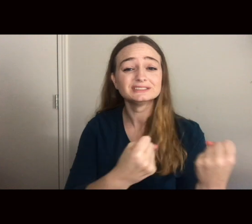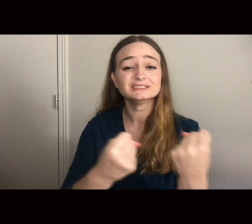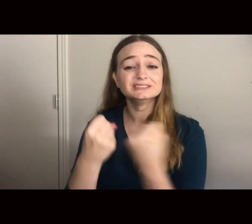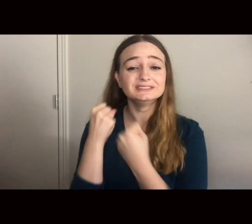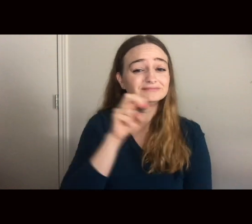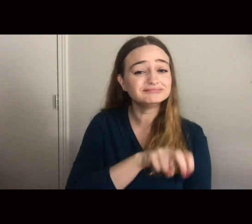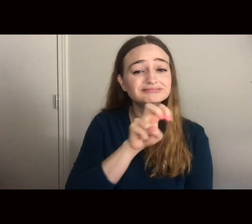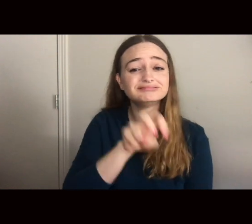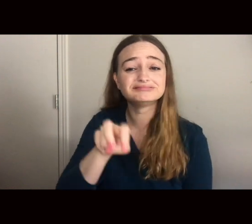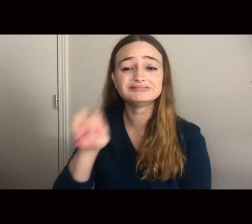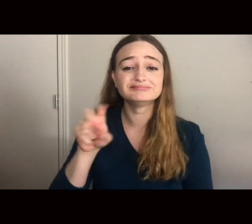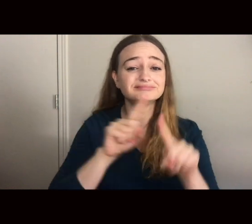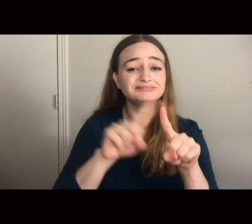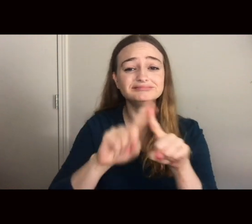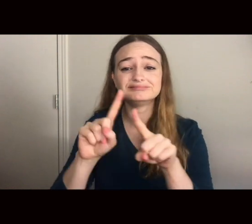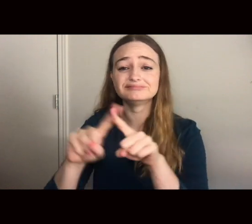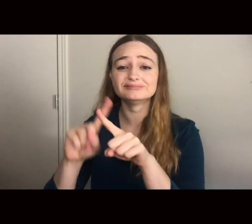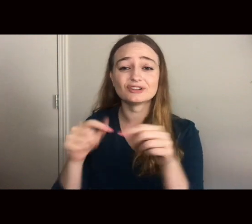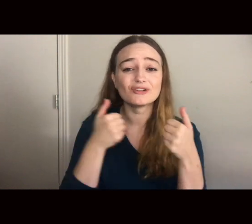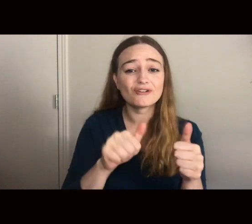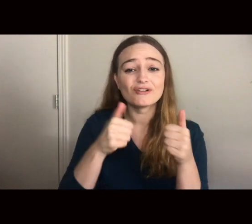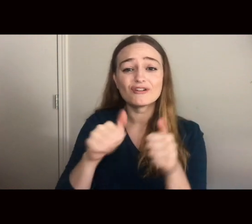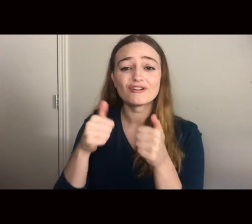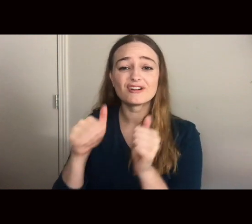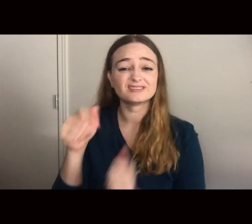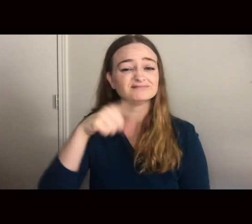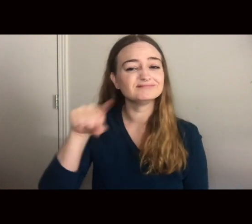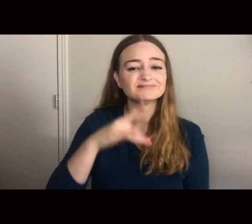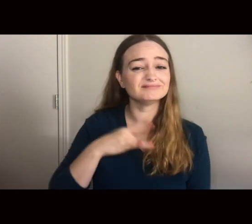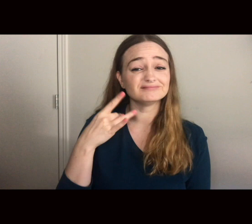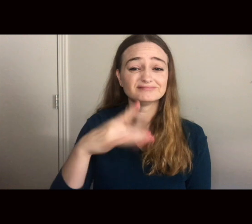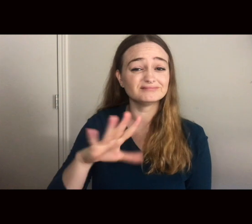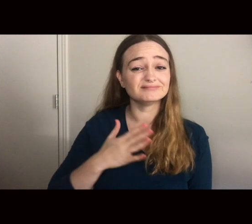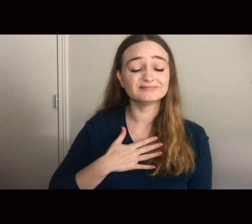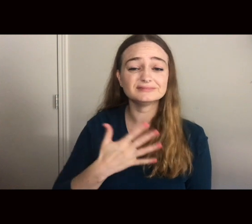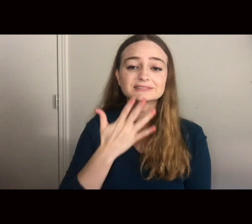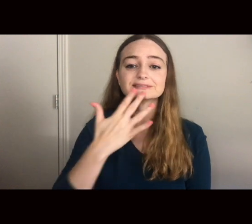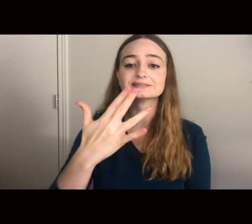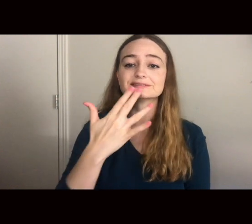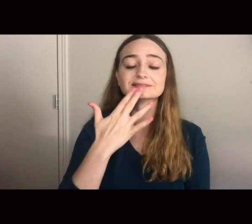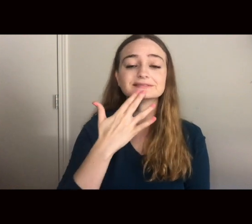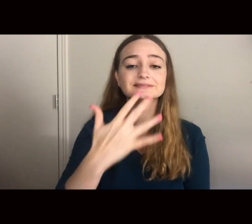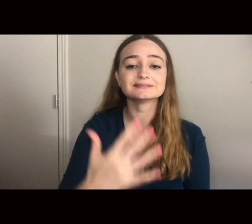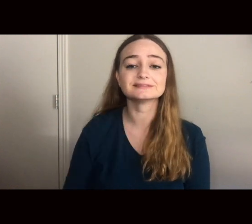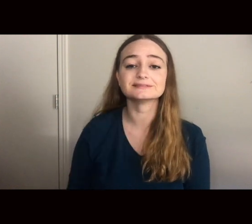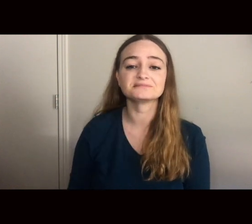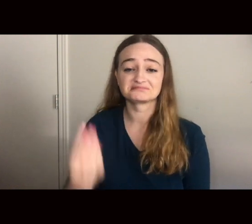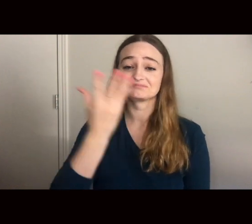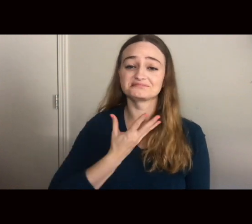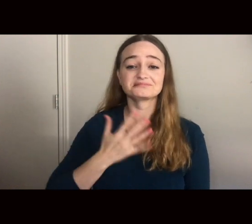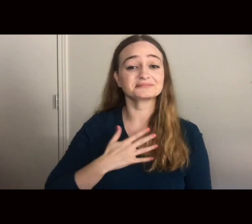In my Corolla, I drive around from audition to audition. They don't like my